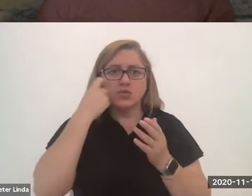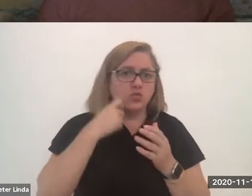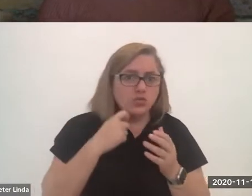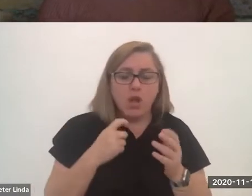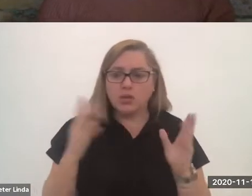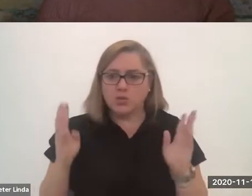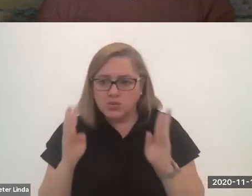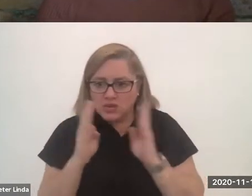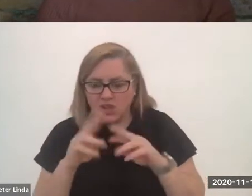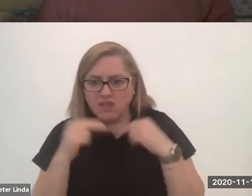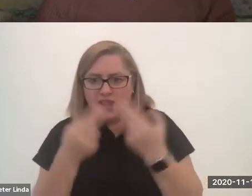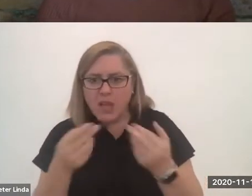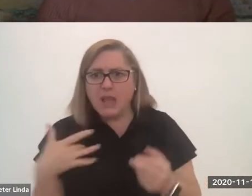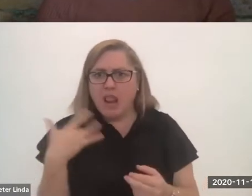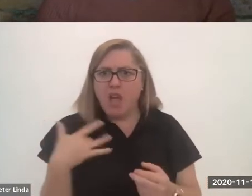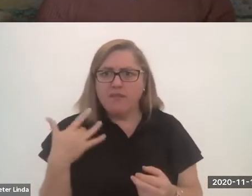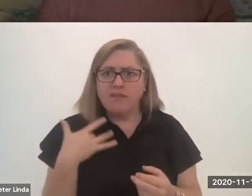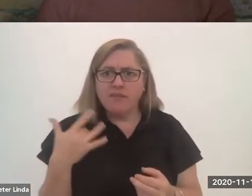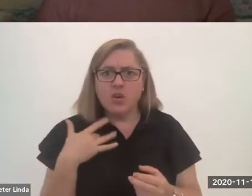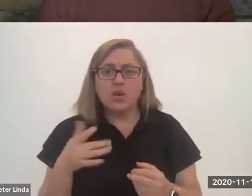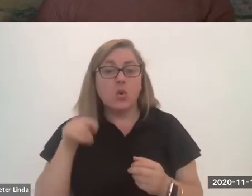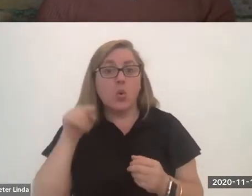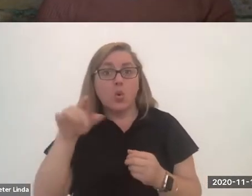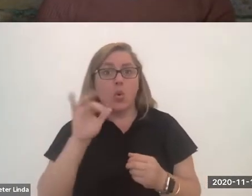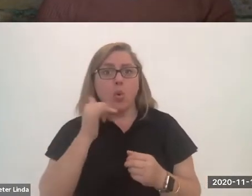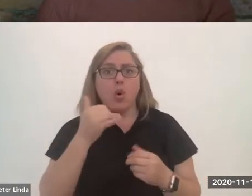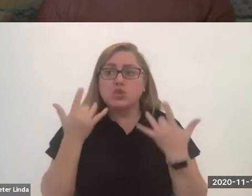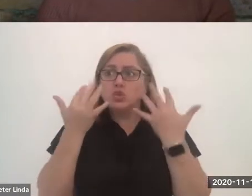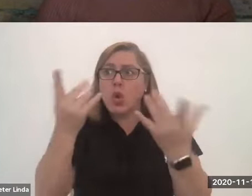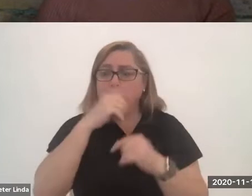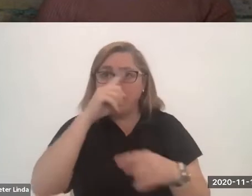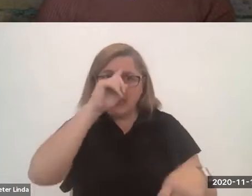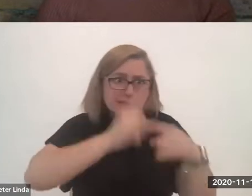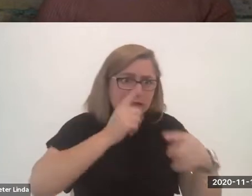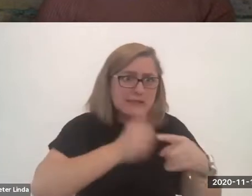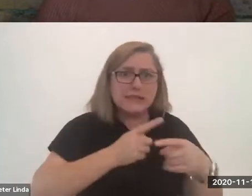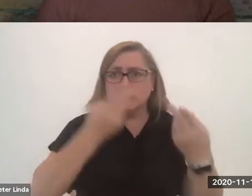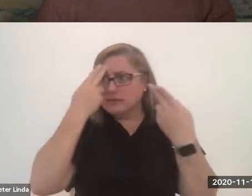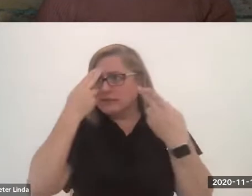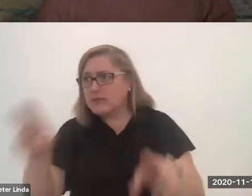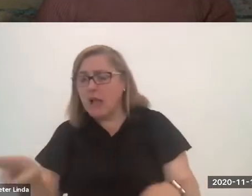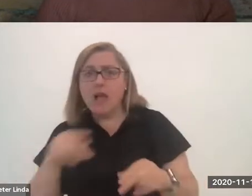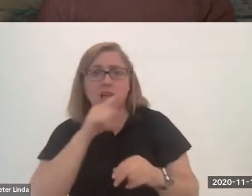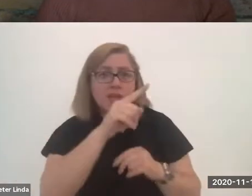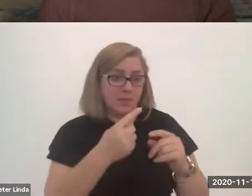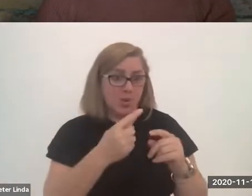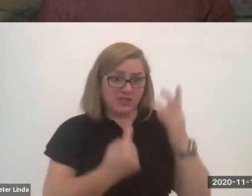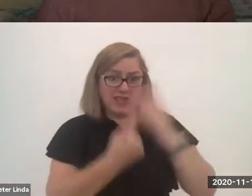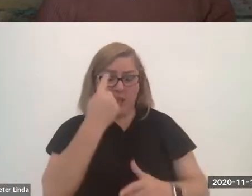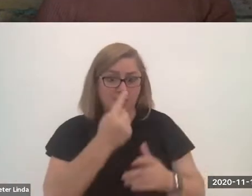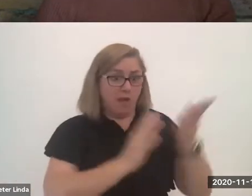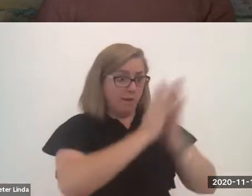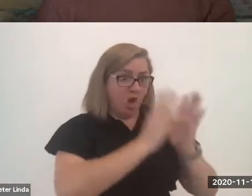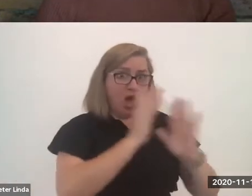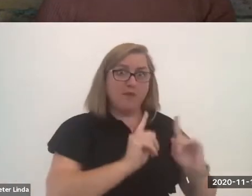alive? Or, when so many people are sick and dying, and I mean, it was off the back of the catastrophic fires, and